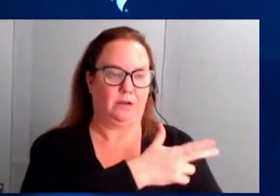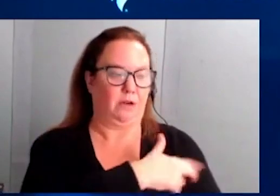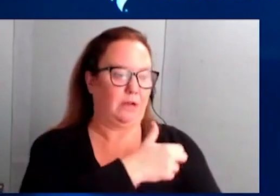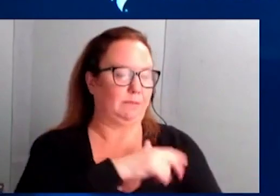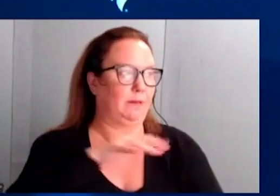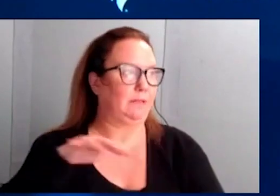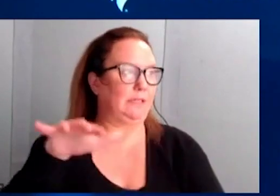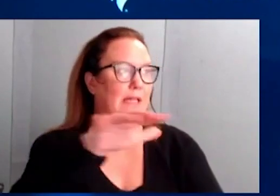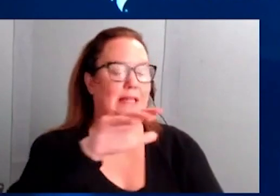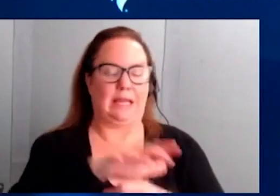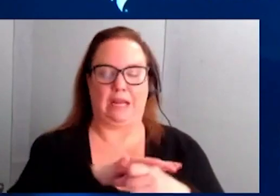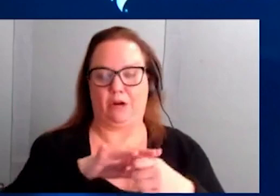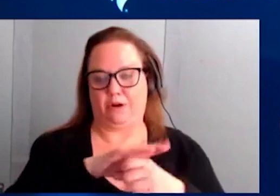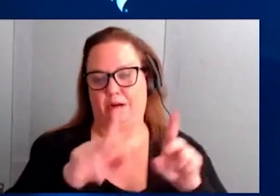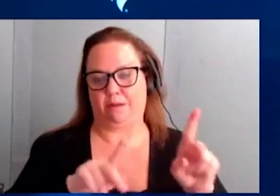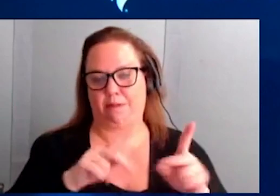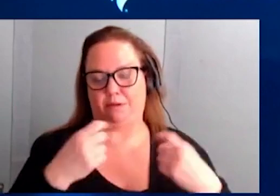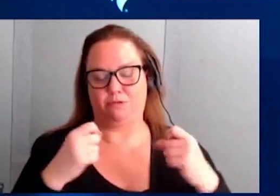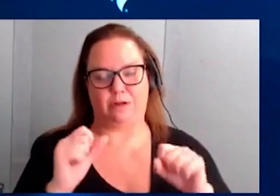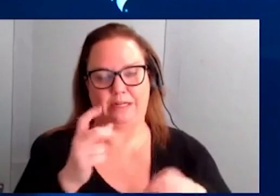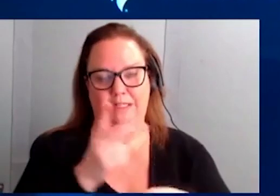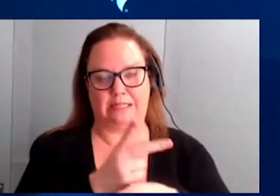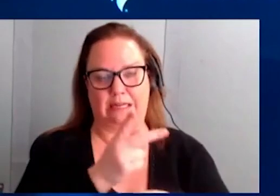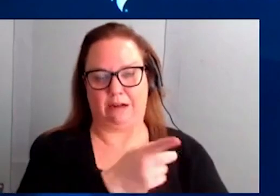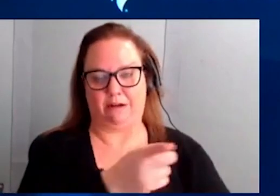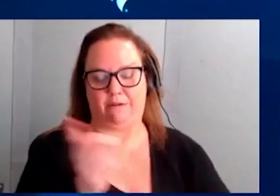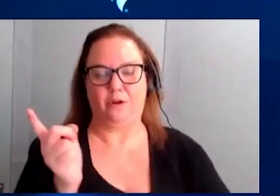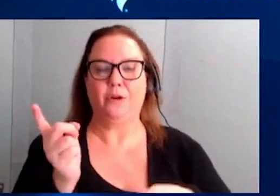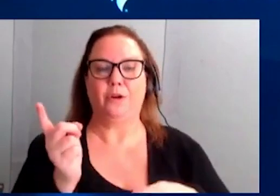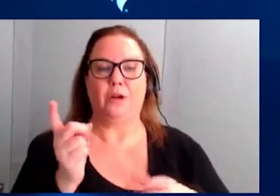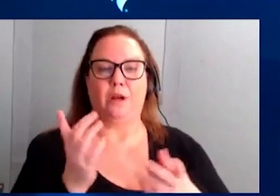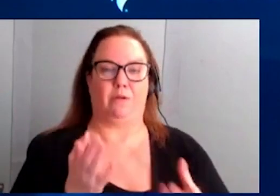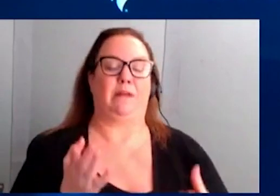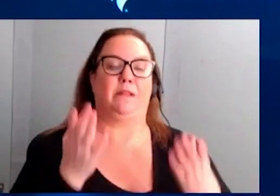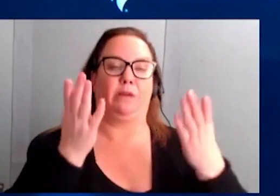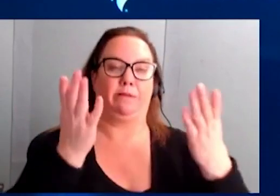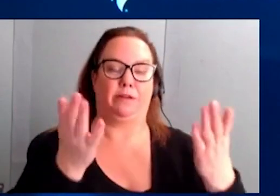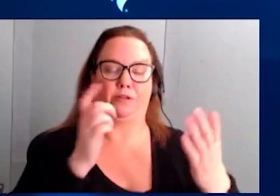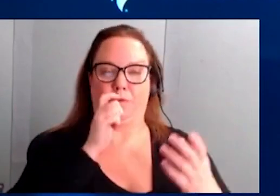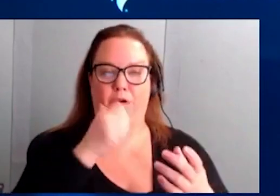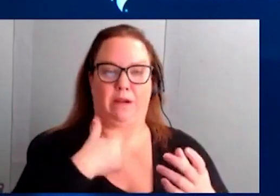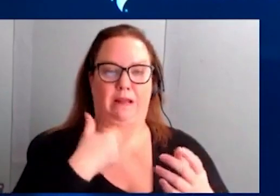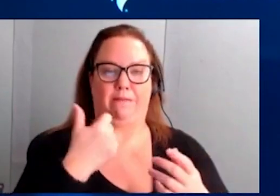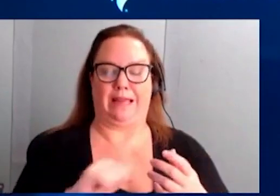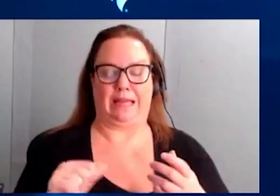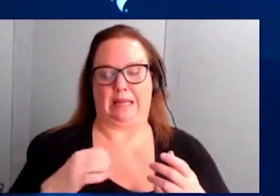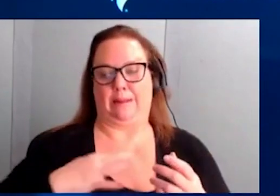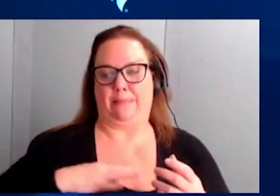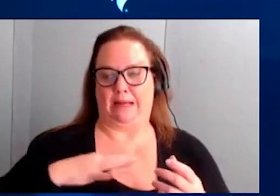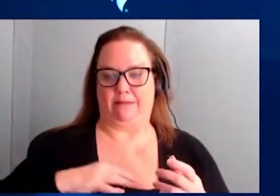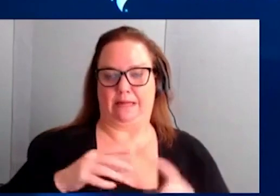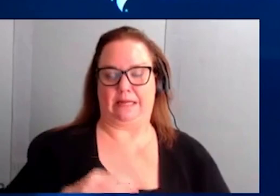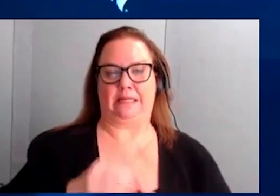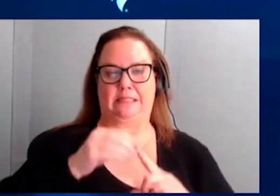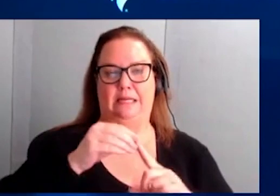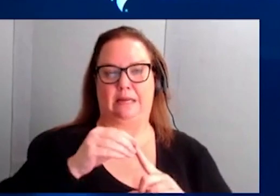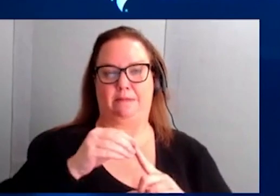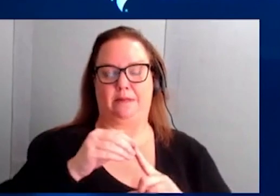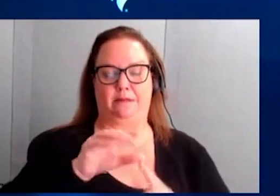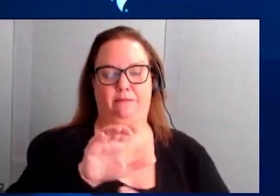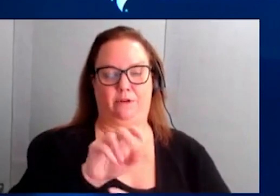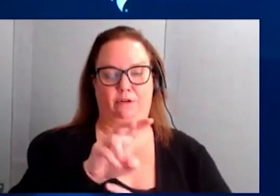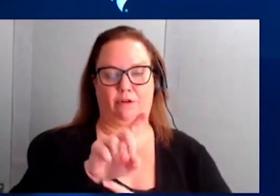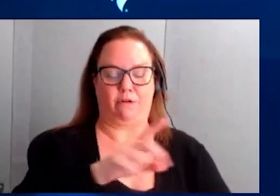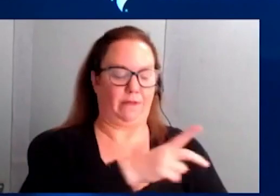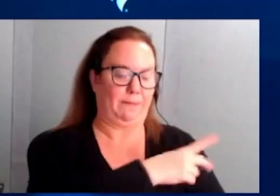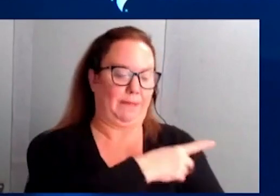area. People are just trying to take care of you. And when we make these recommendations, we don't have any downstream benefit other than we'll have fewer COVID patients here.